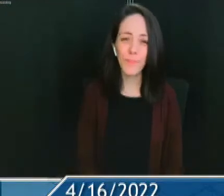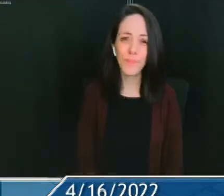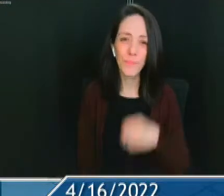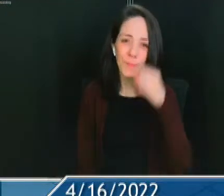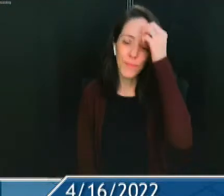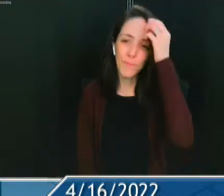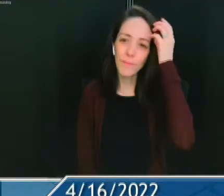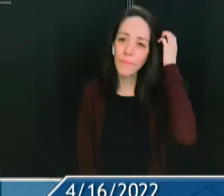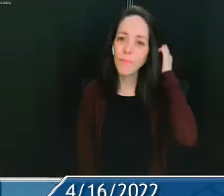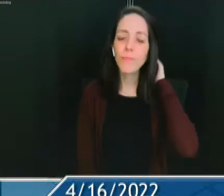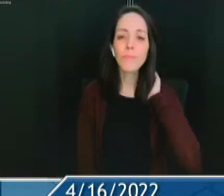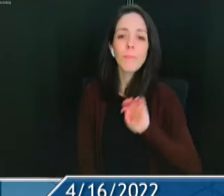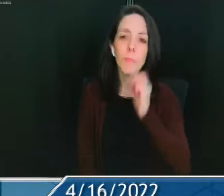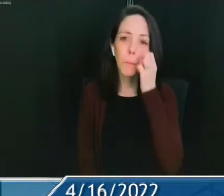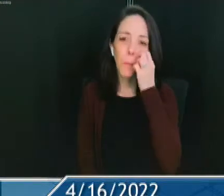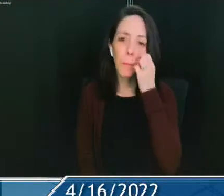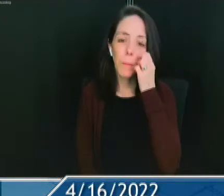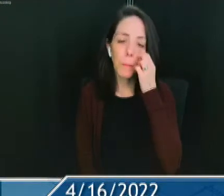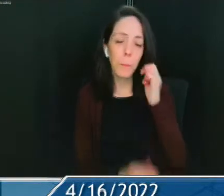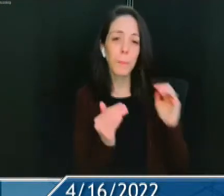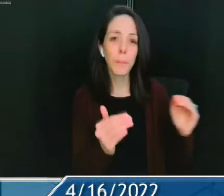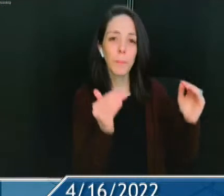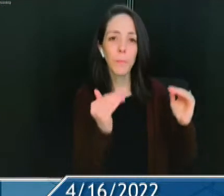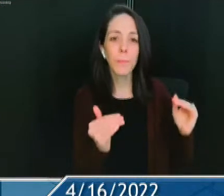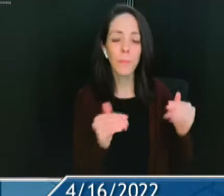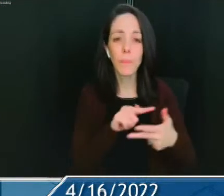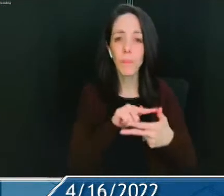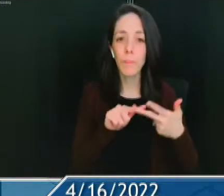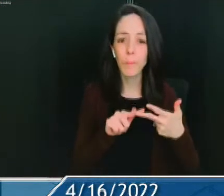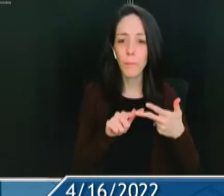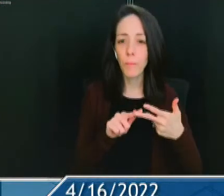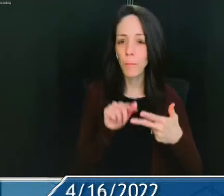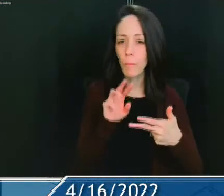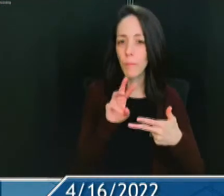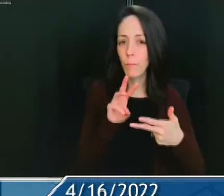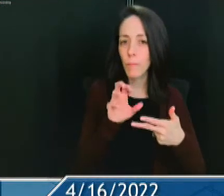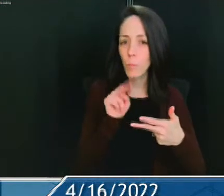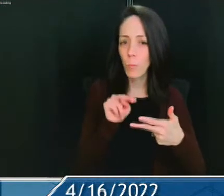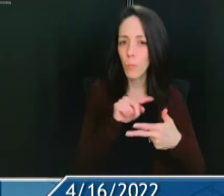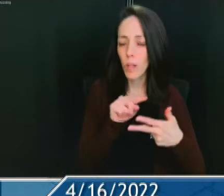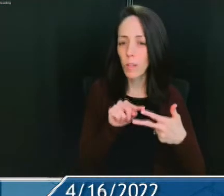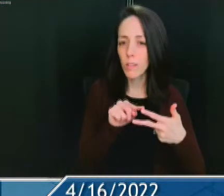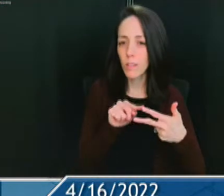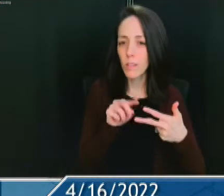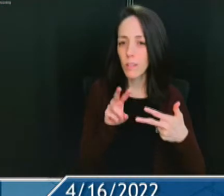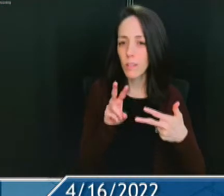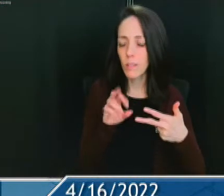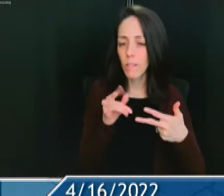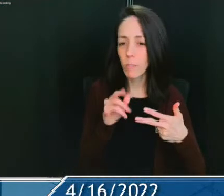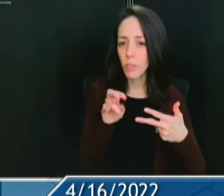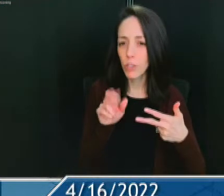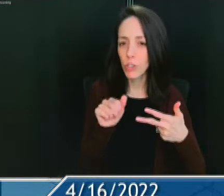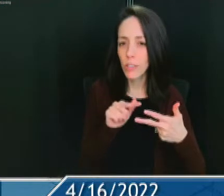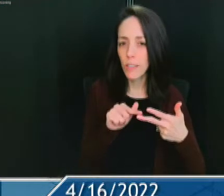Thank you. The next 3 we have is Wendy Ram, Virginia Halaby, Kate